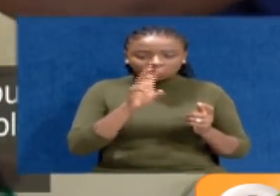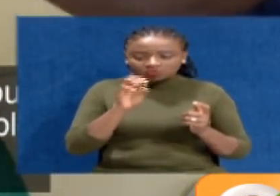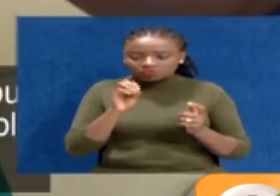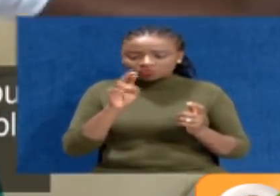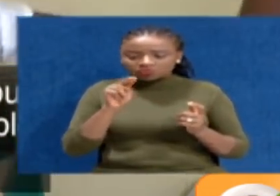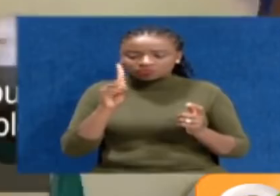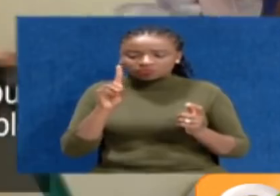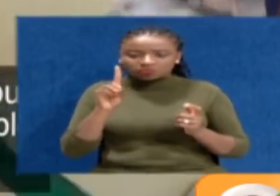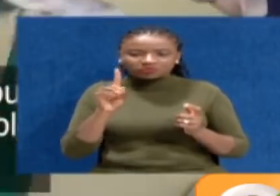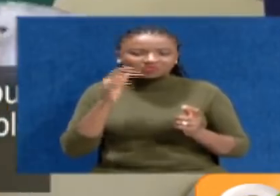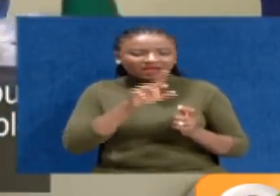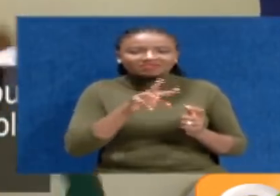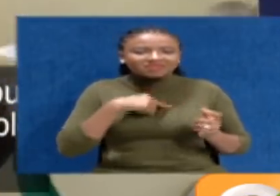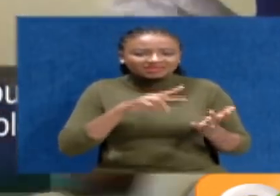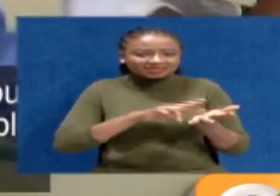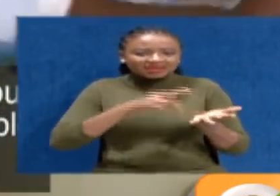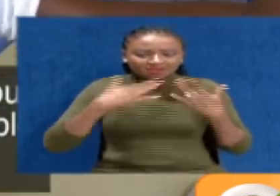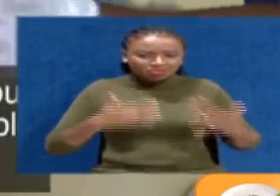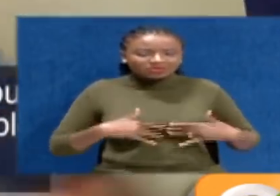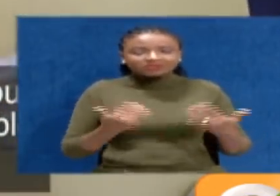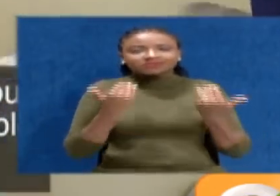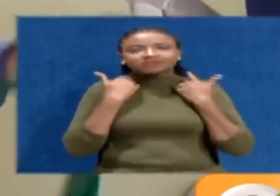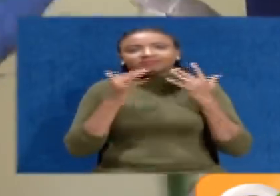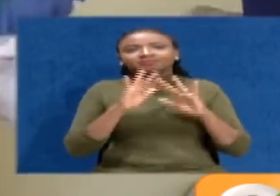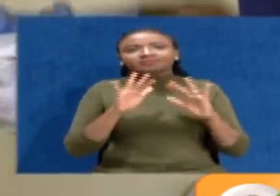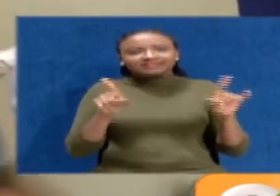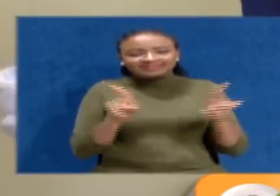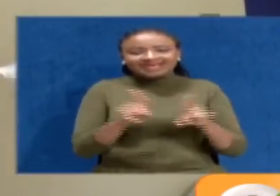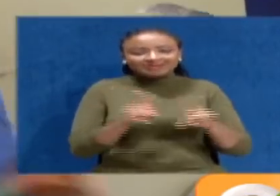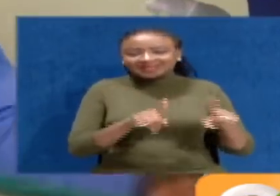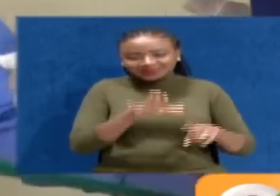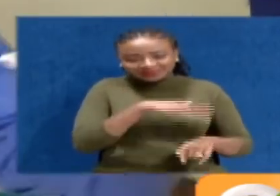hata nikipenduka ama si kwa nikipenduka.